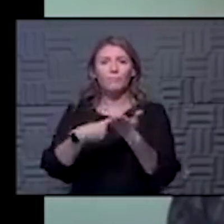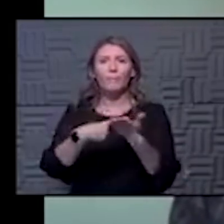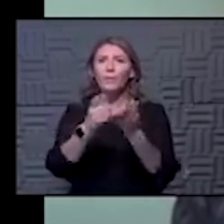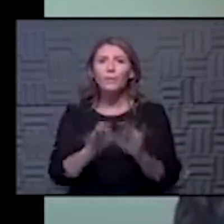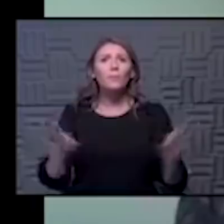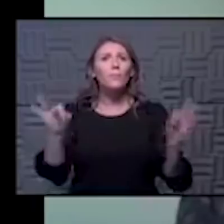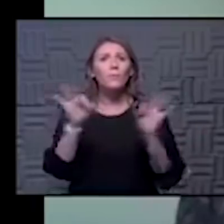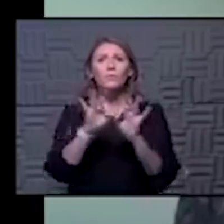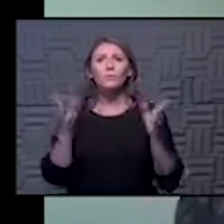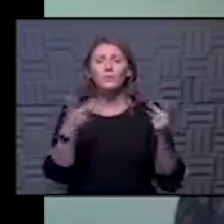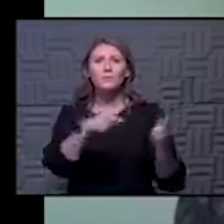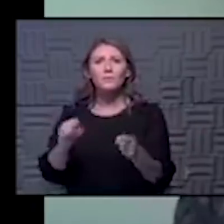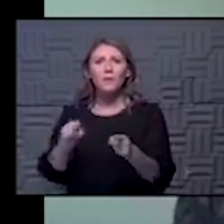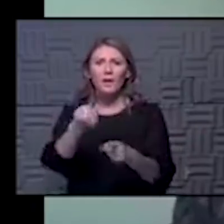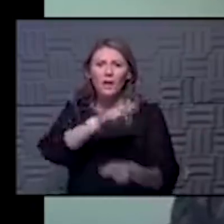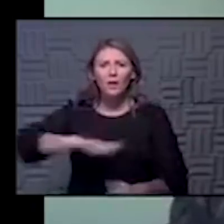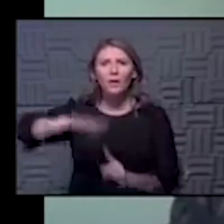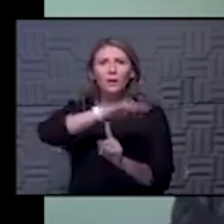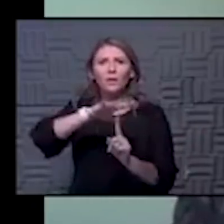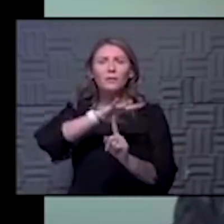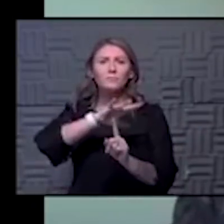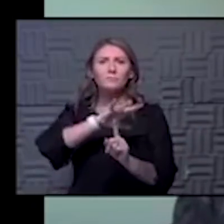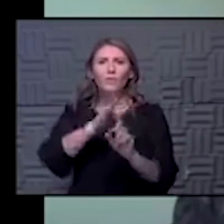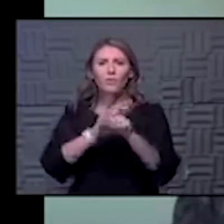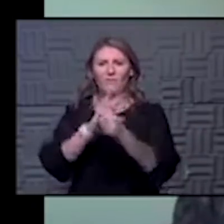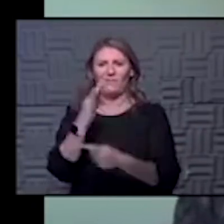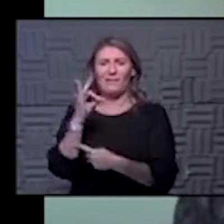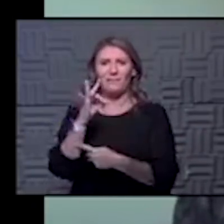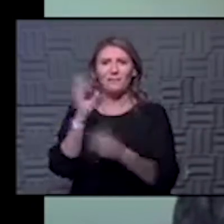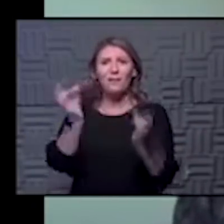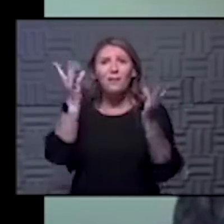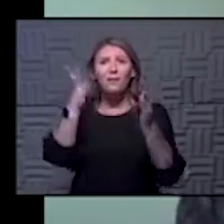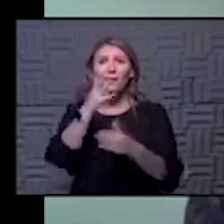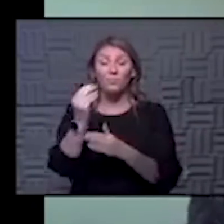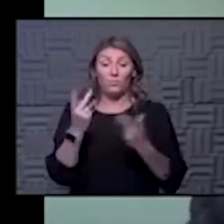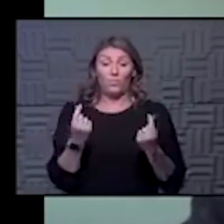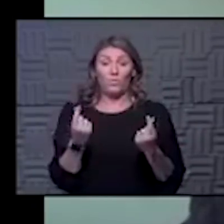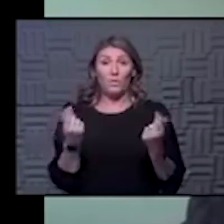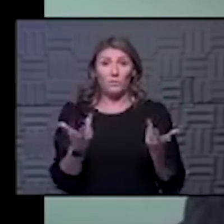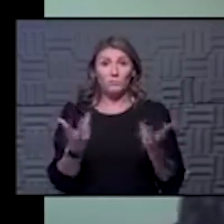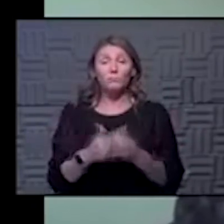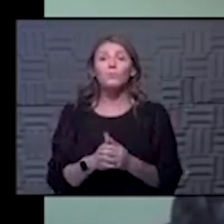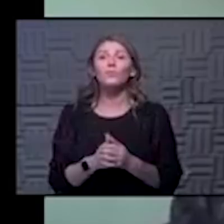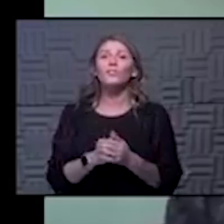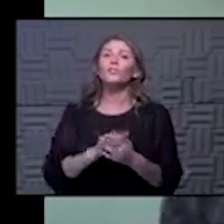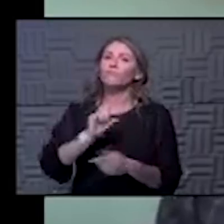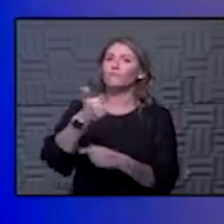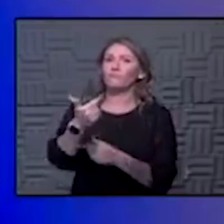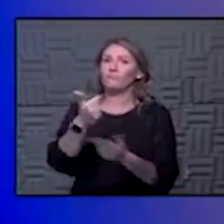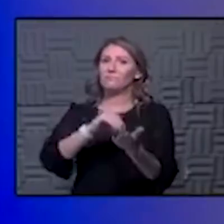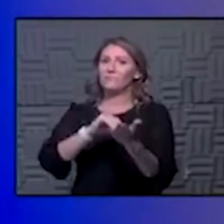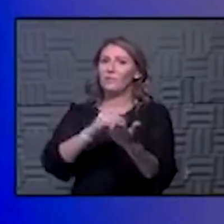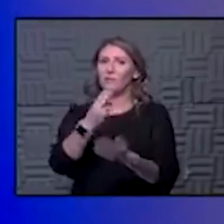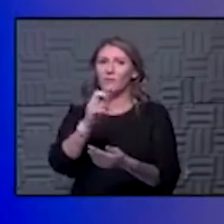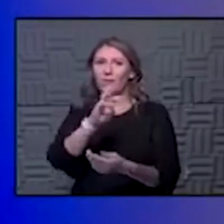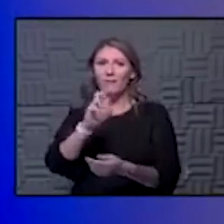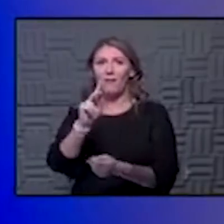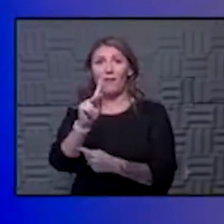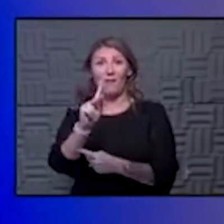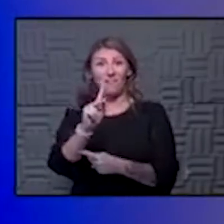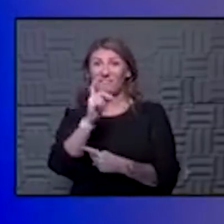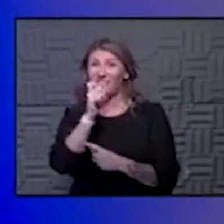importance of what's going on around the coronavirus crisis and also what we need to do about it. Let's turn first to Hawkeye. Hawk, not good.